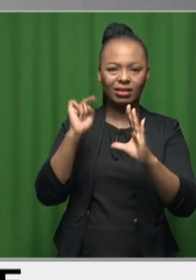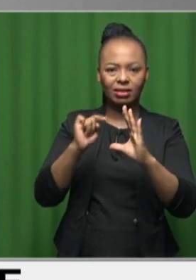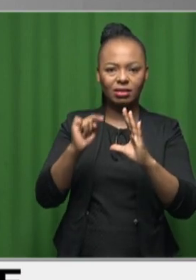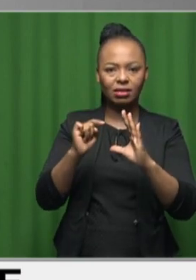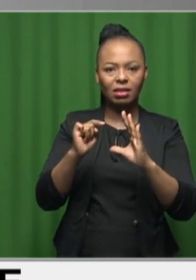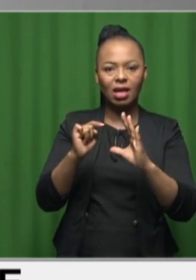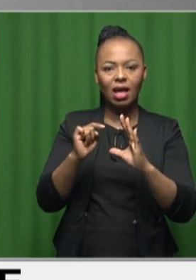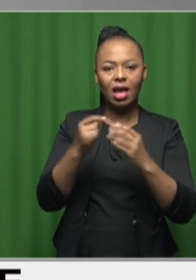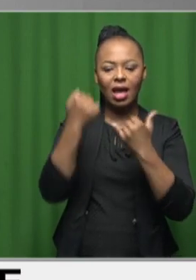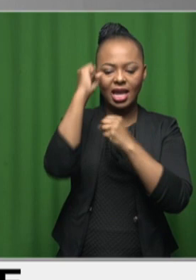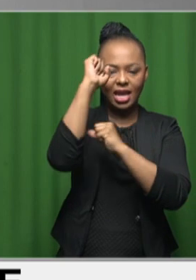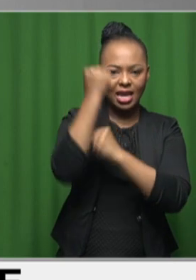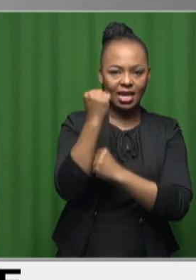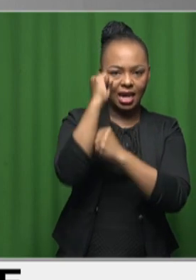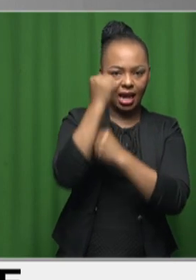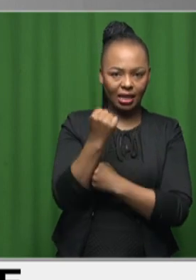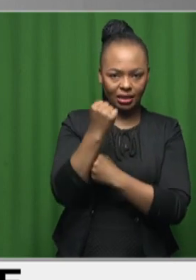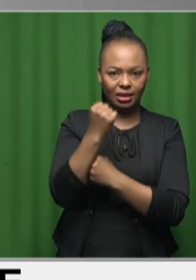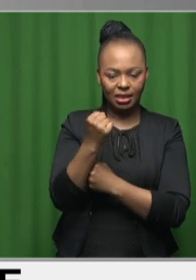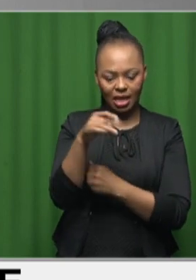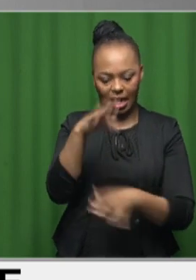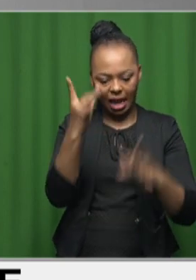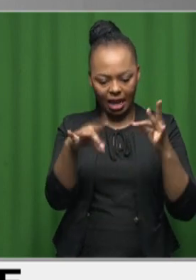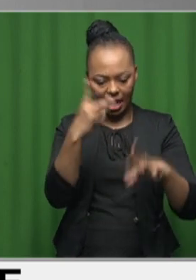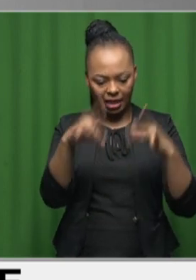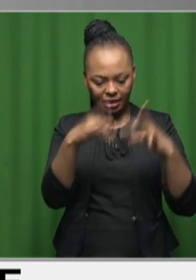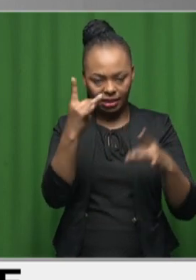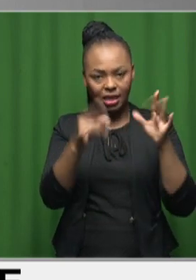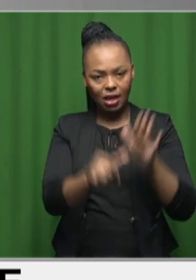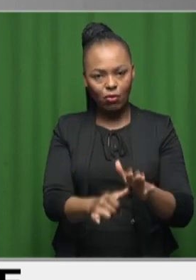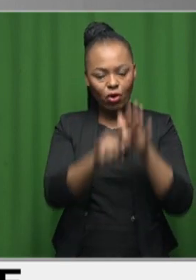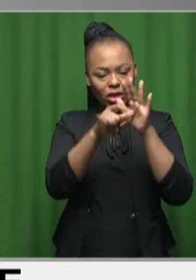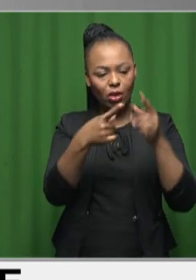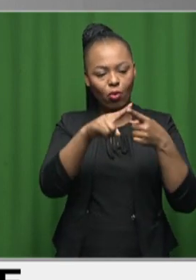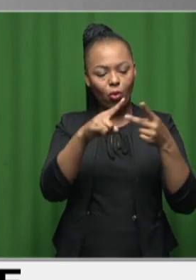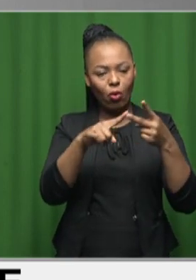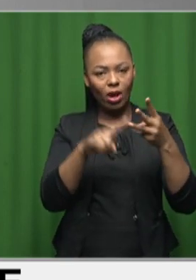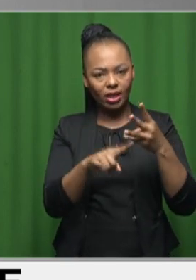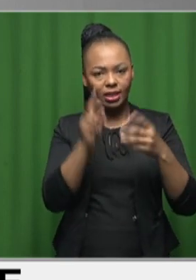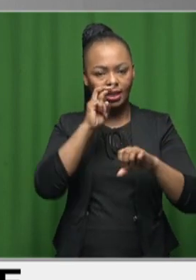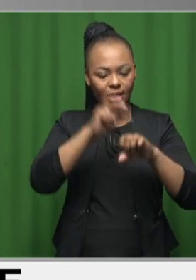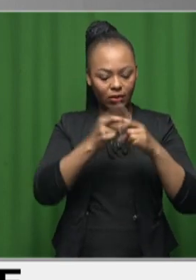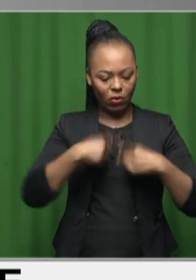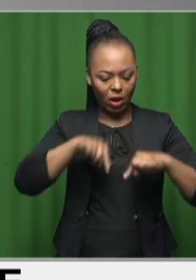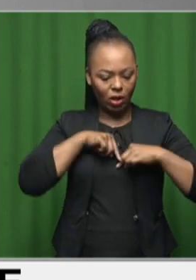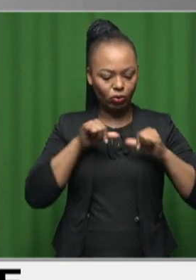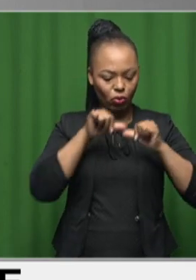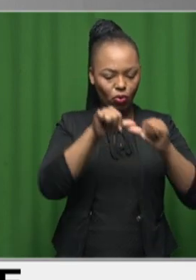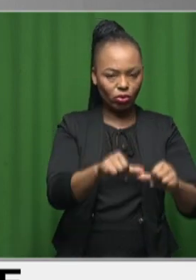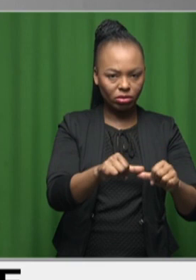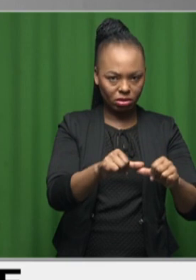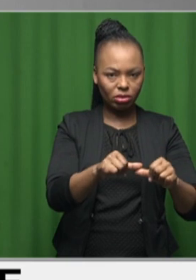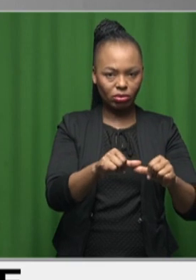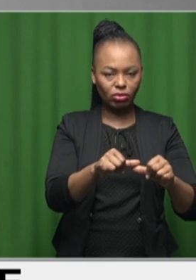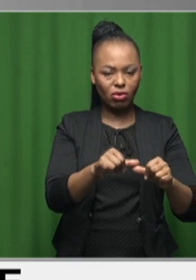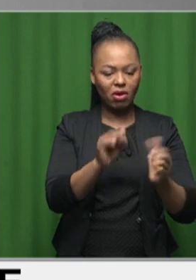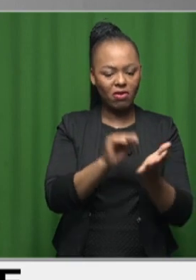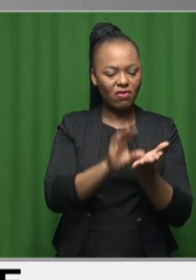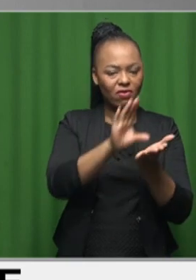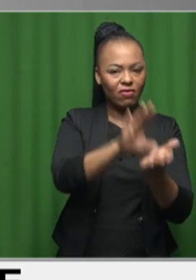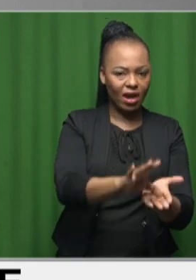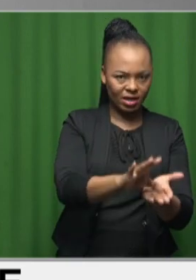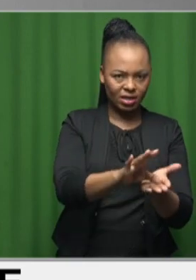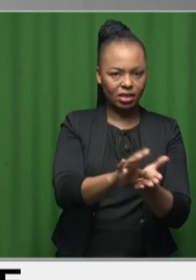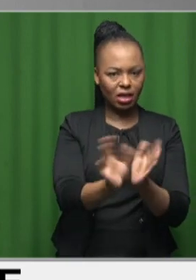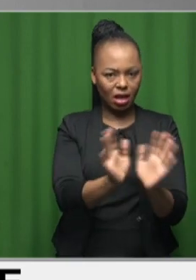done an industry analysis on critical points that would be needed for us to continue with farming and also